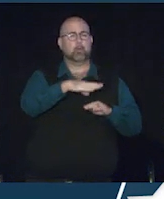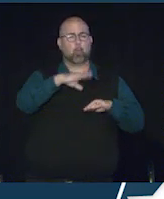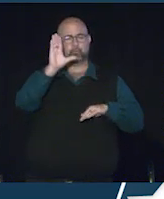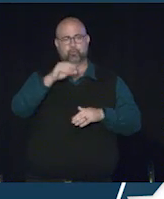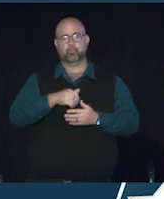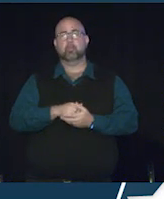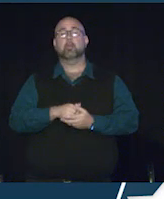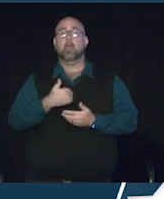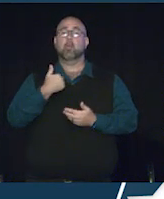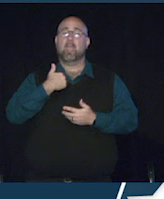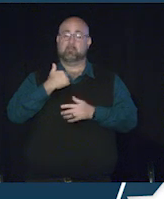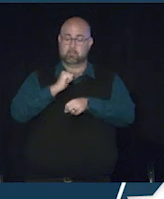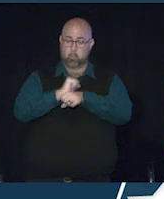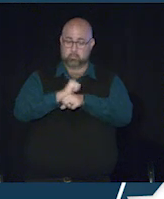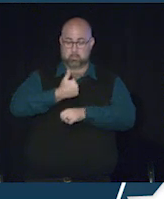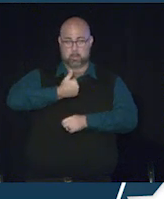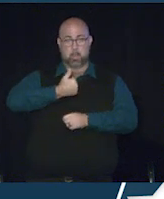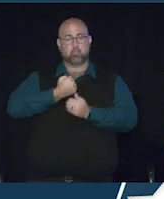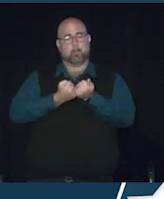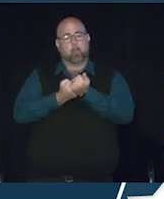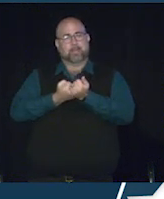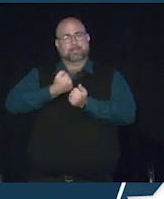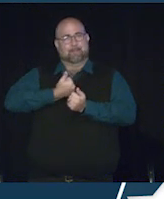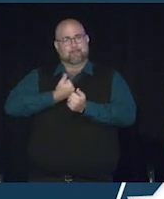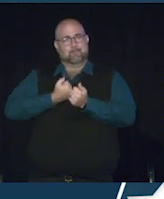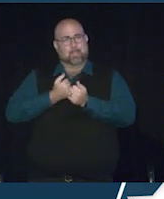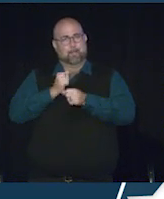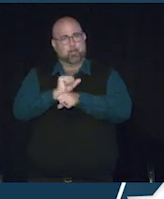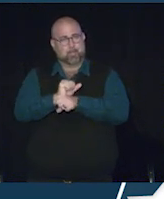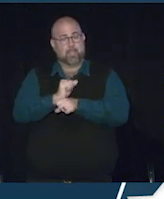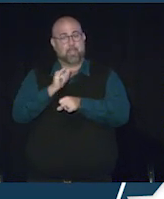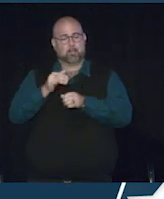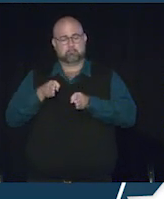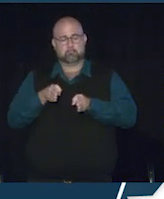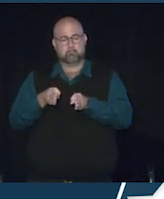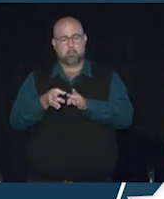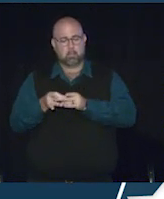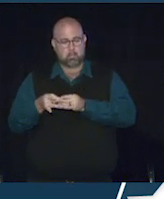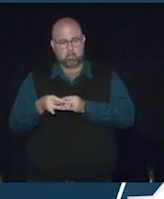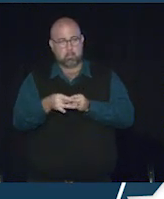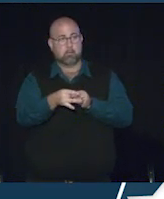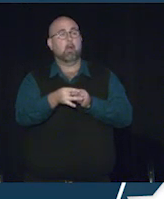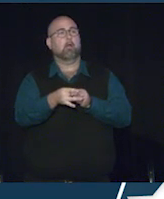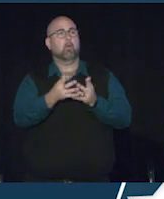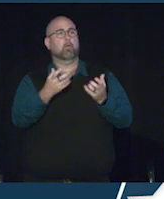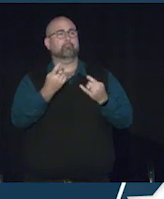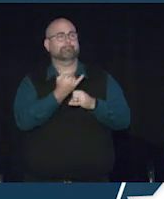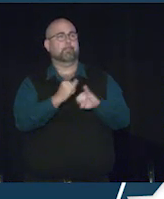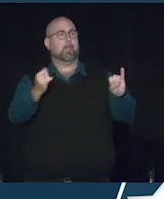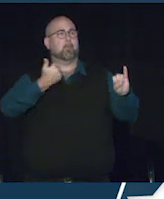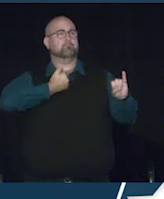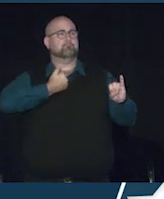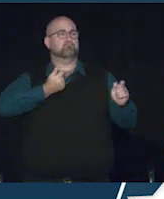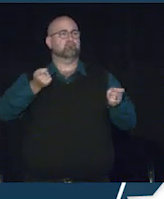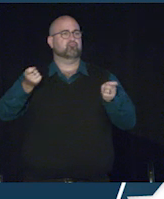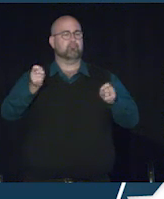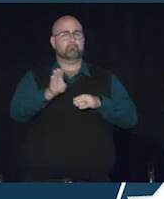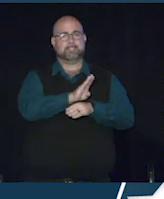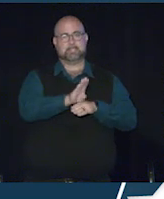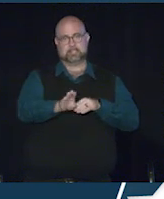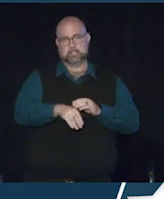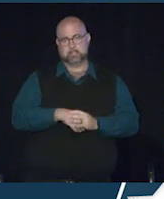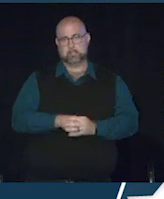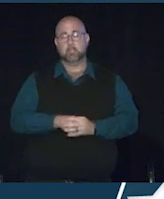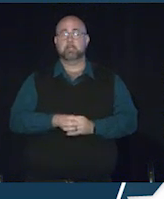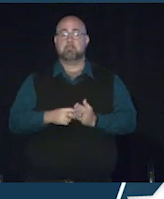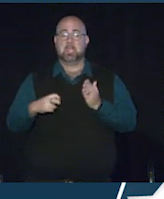self-employment and supported self-employment program that is a pathway for our participants who want to work for themselves. The Ticket